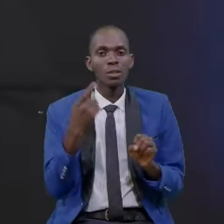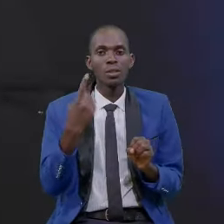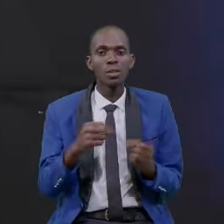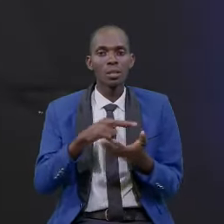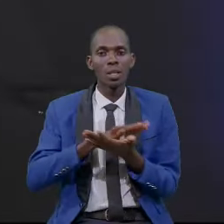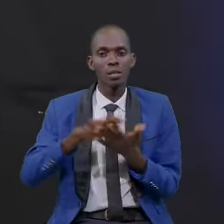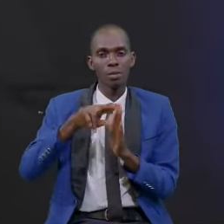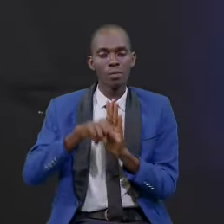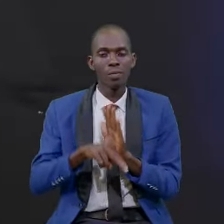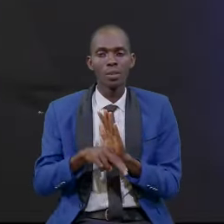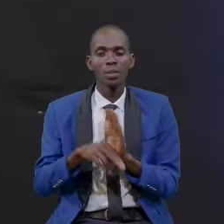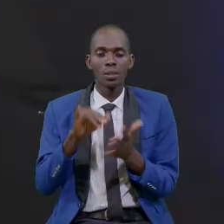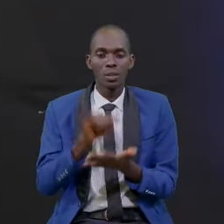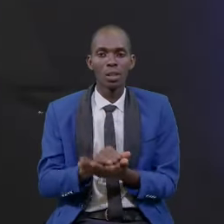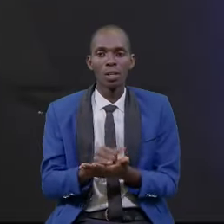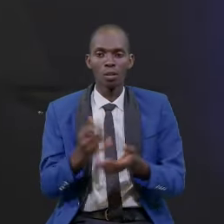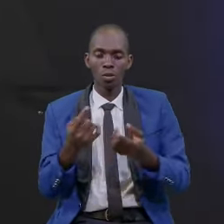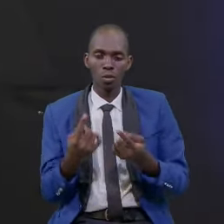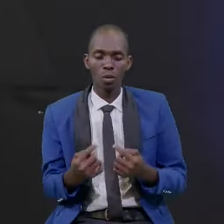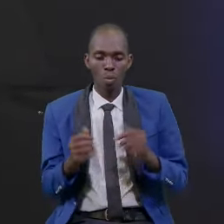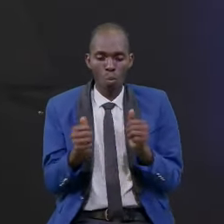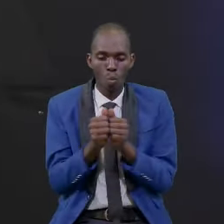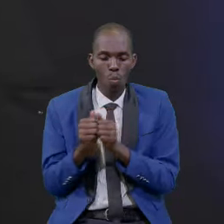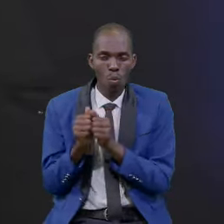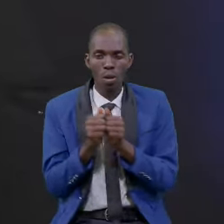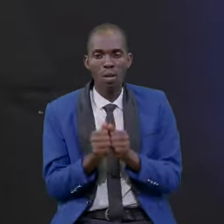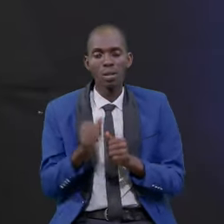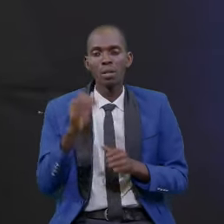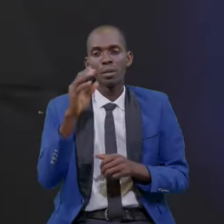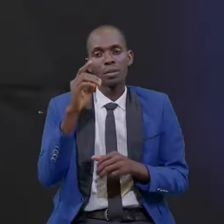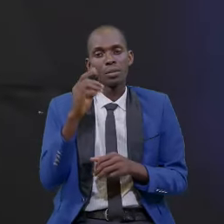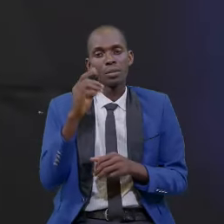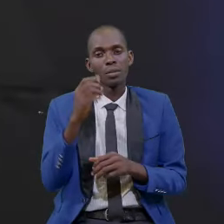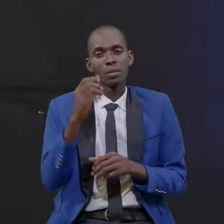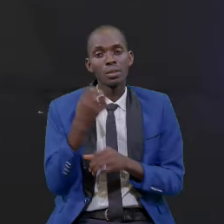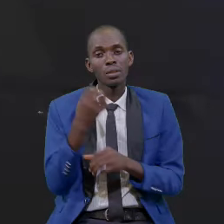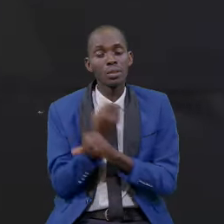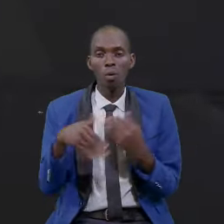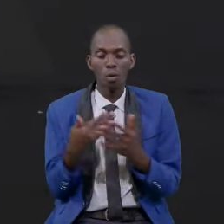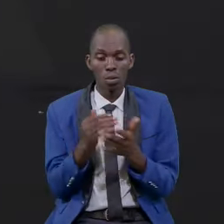righteousness that comes with salvation, all that by faith.